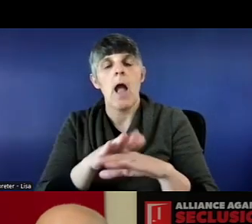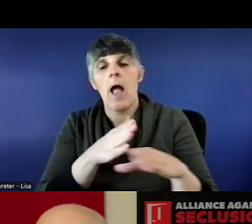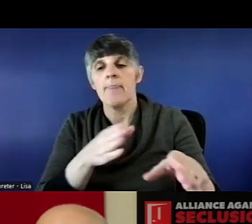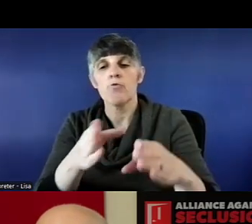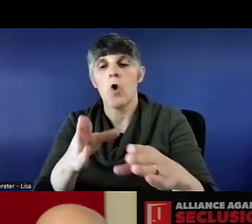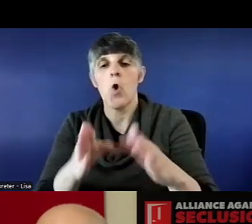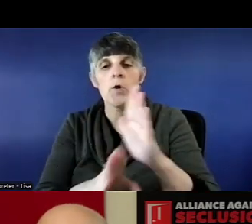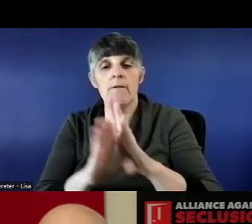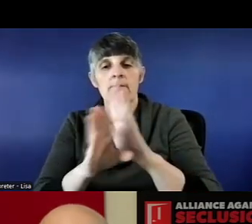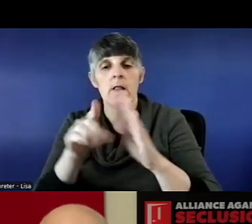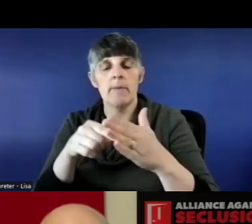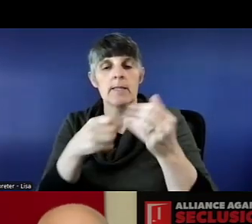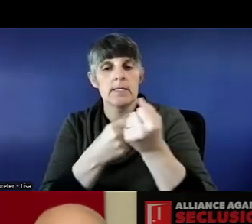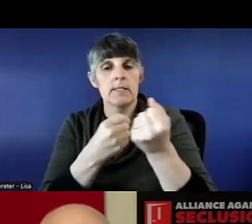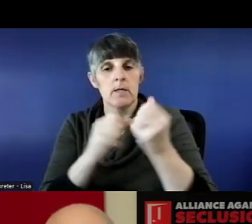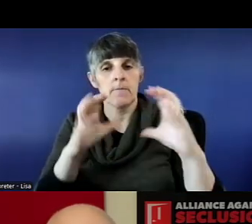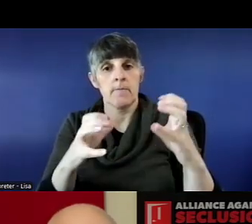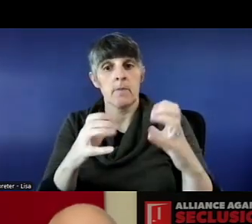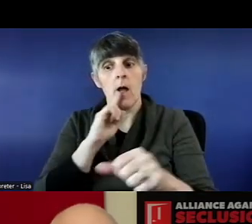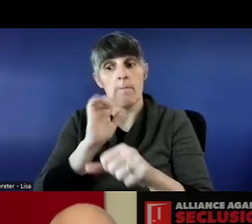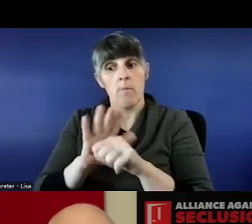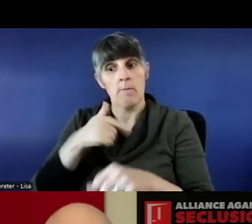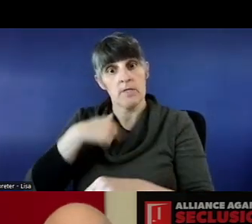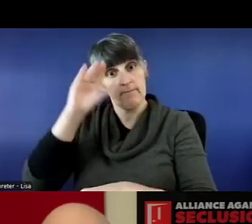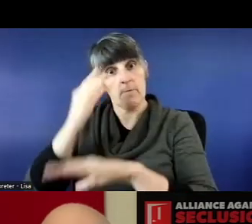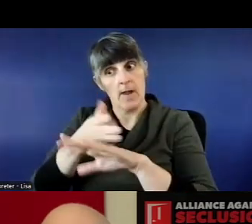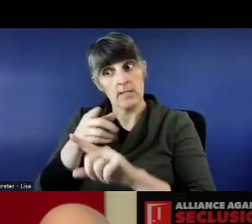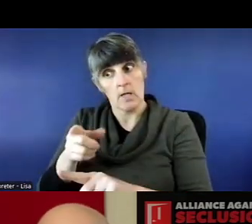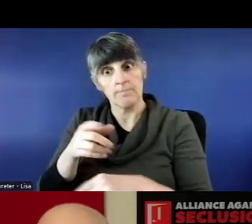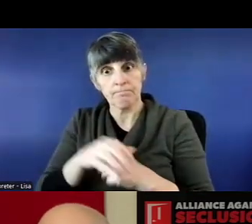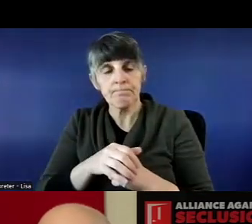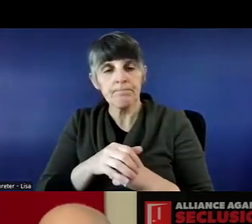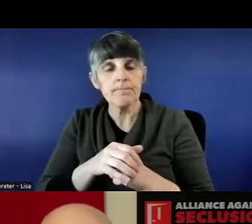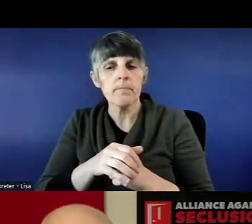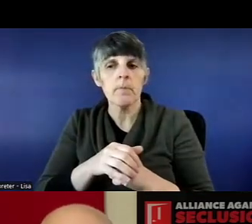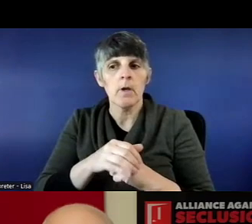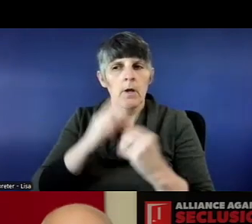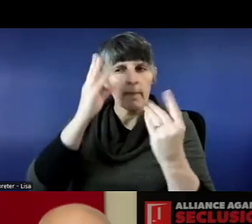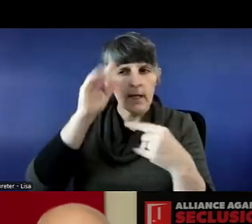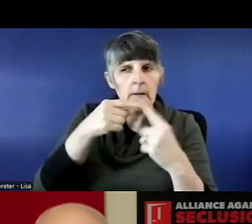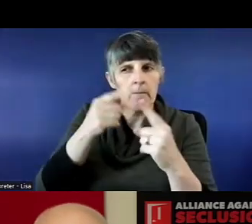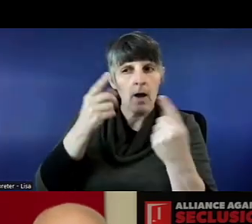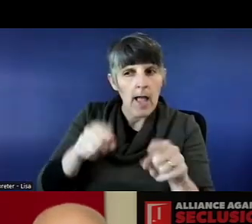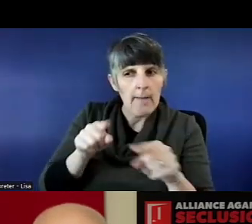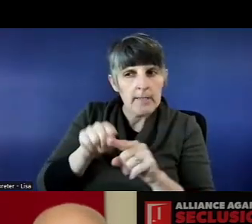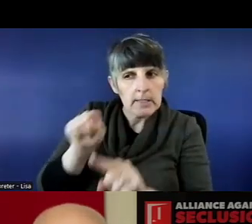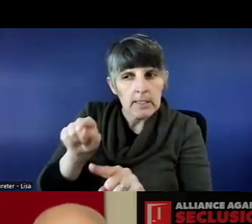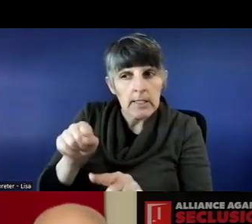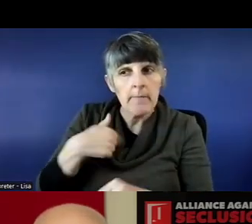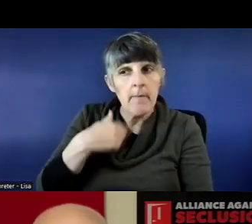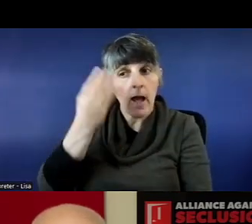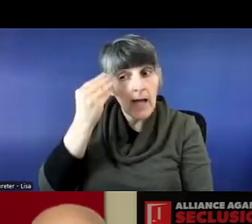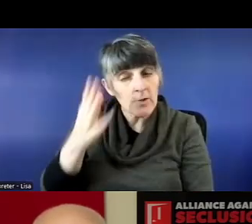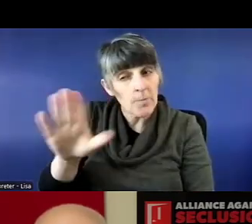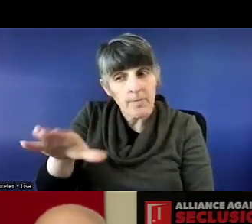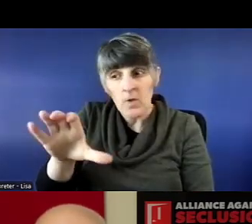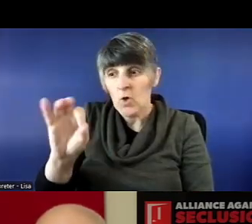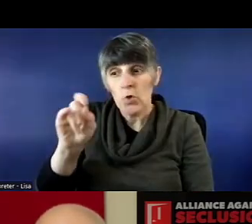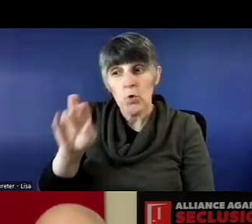forming the Alliance was a promise that I made to my son, kind of reflecting what had been done to him. I said to him, I said,